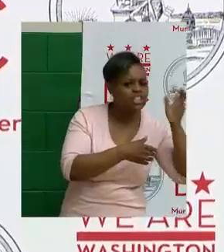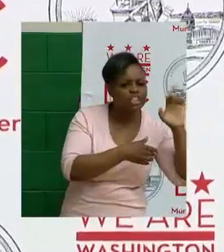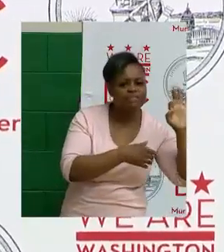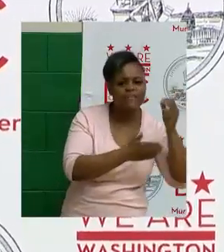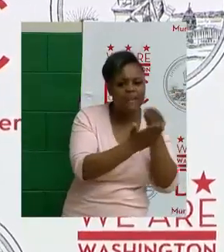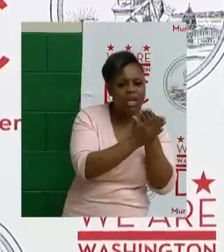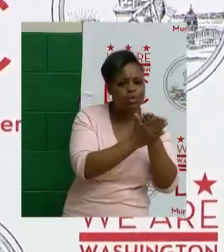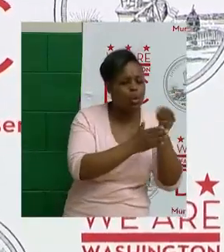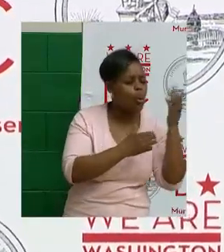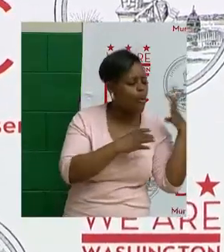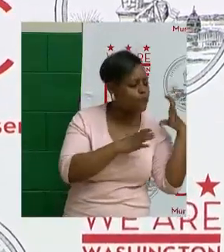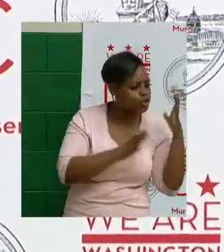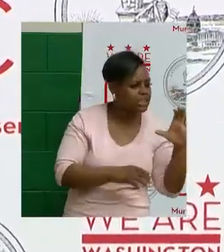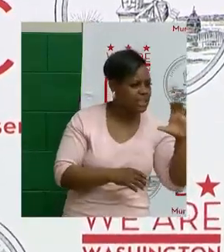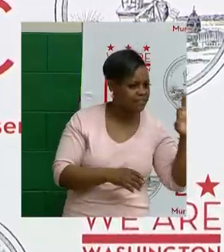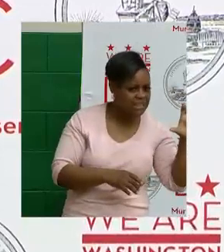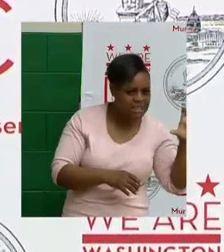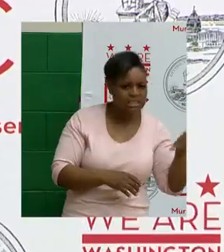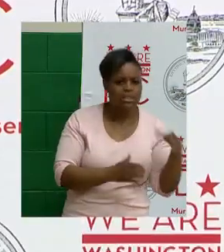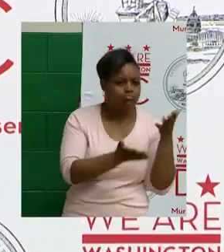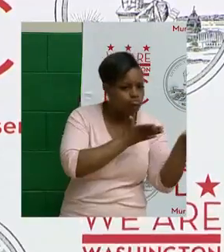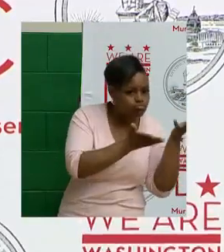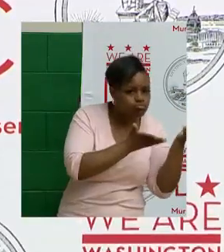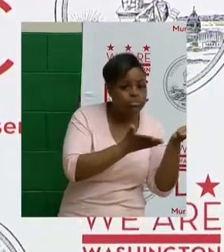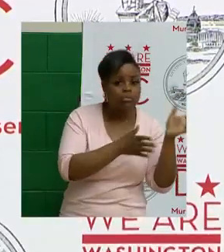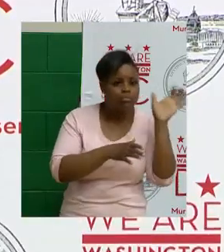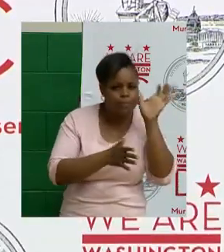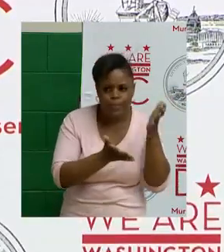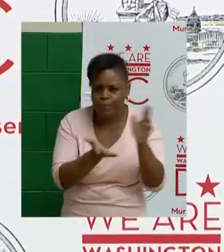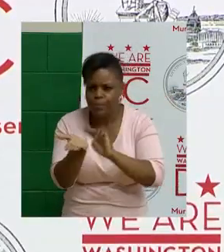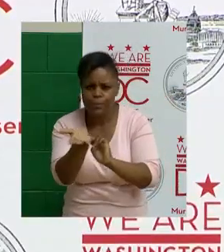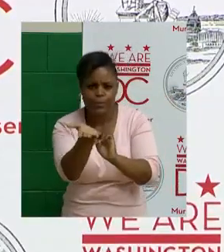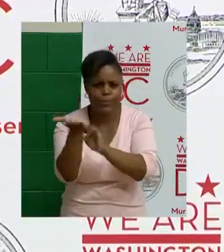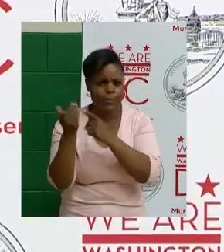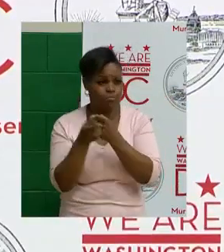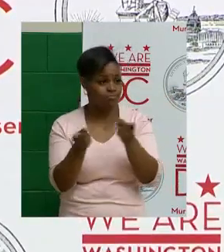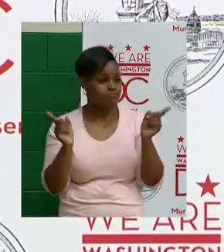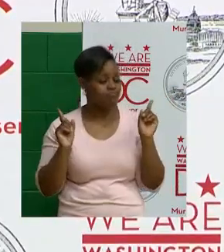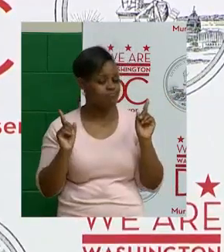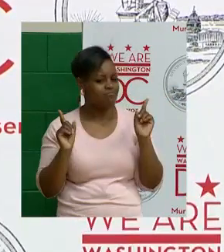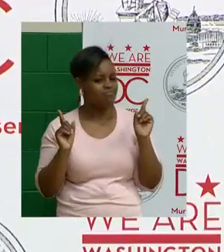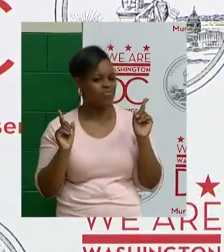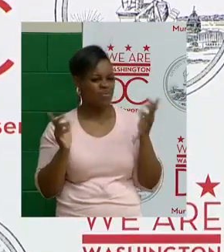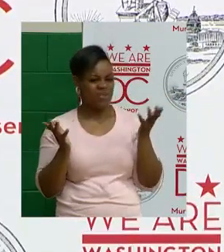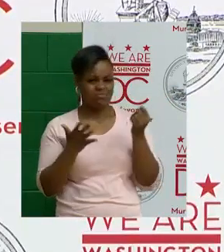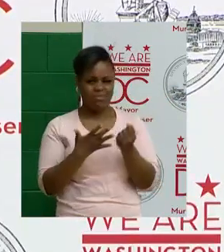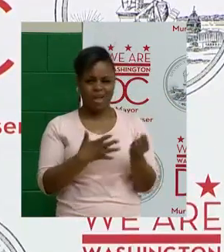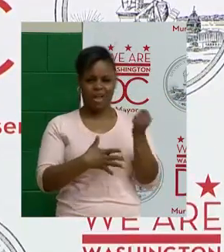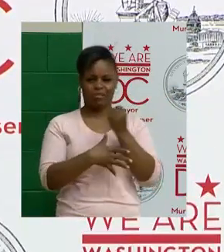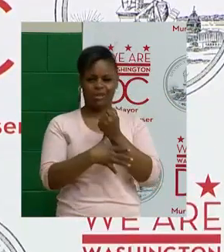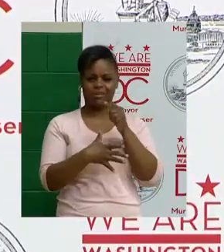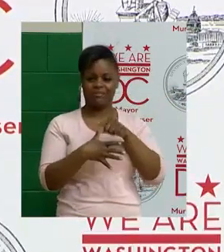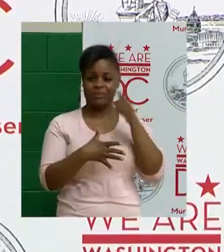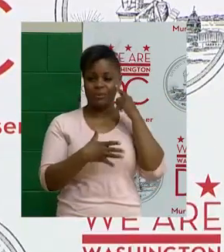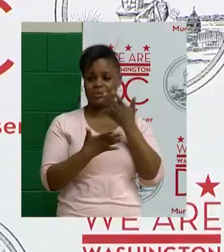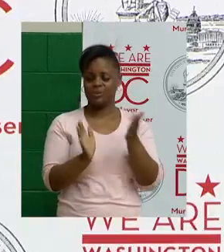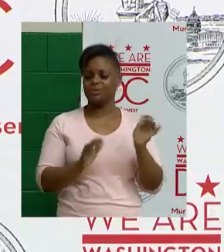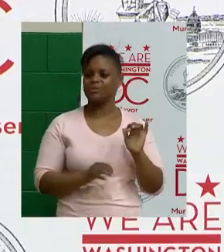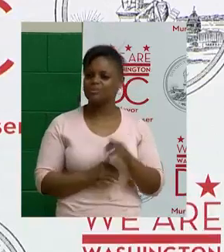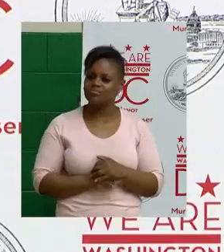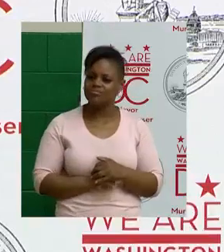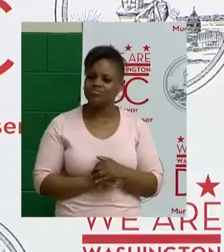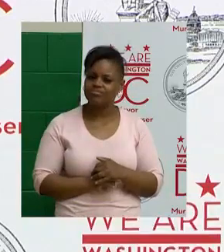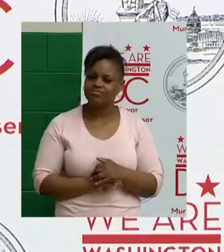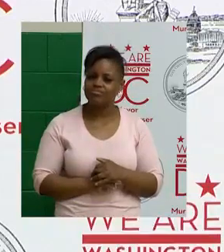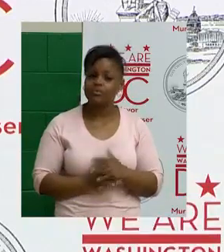already hearing from many of you about what those priorities are. We have